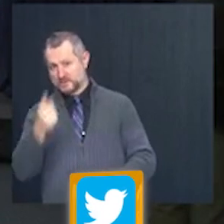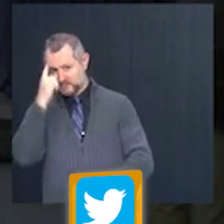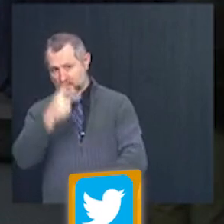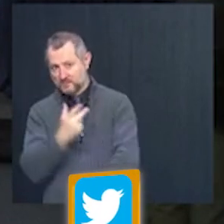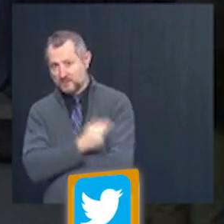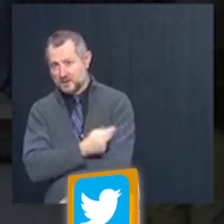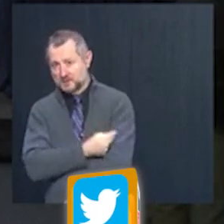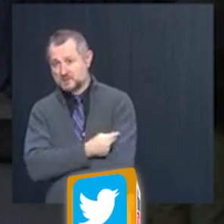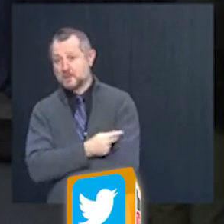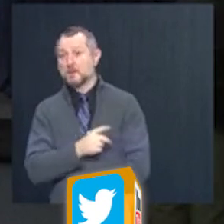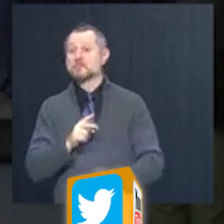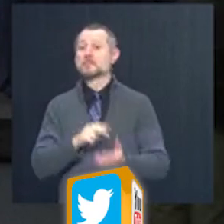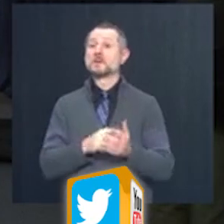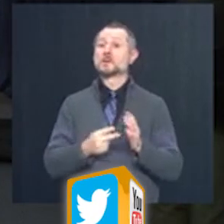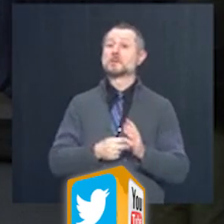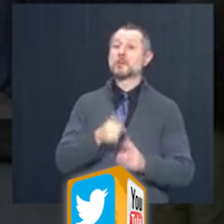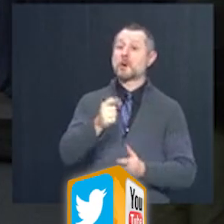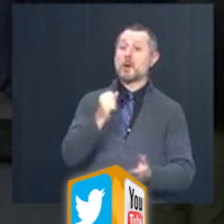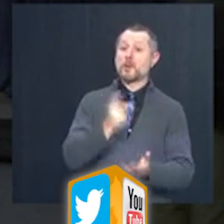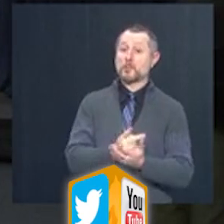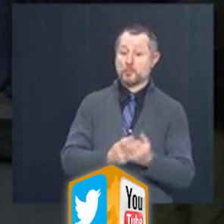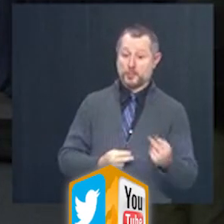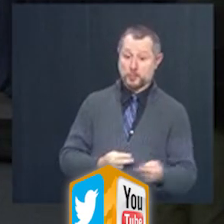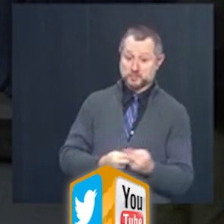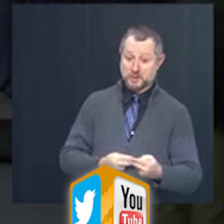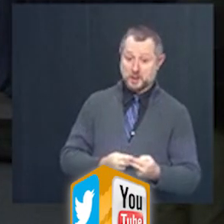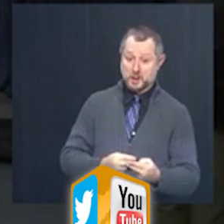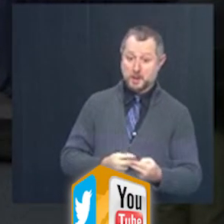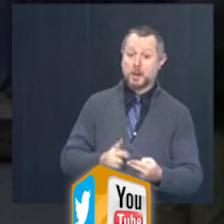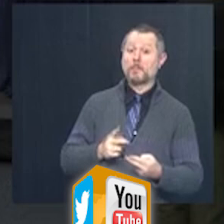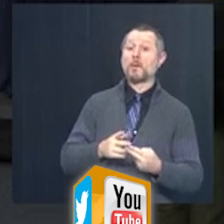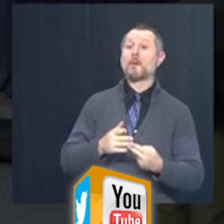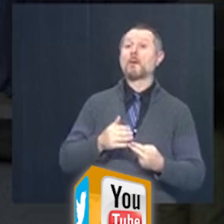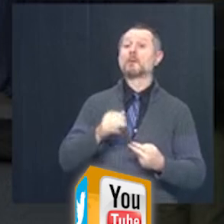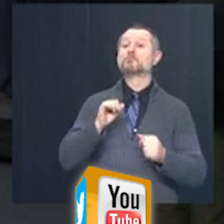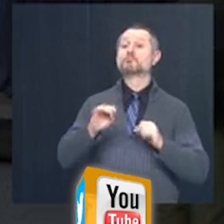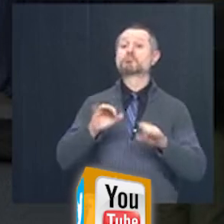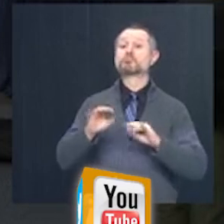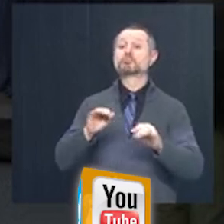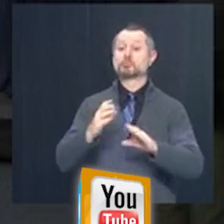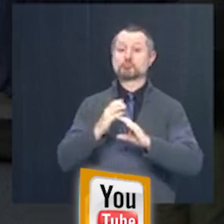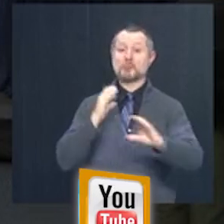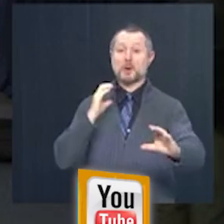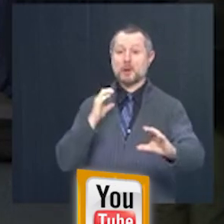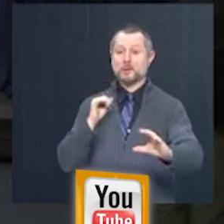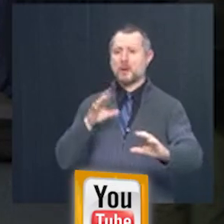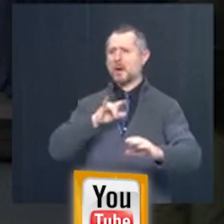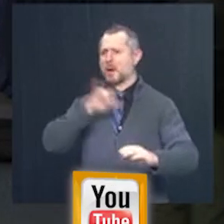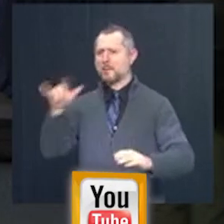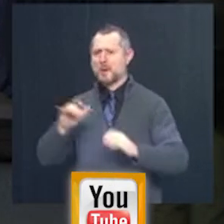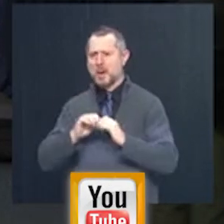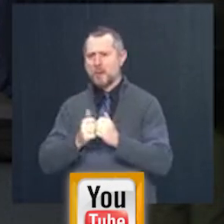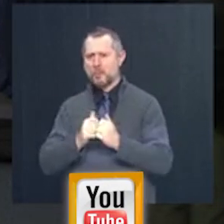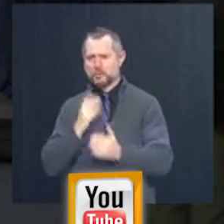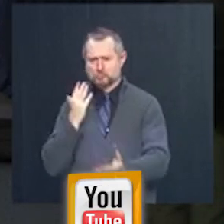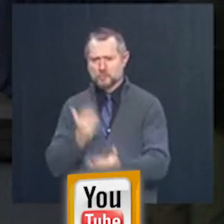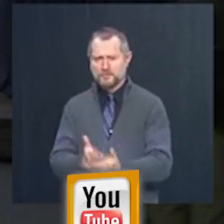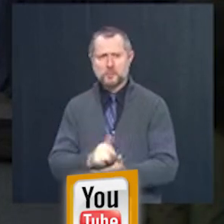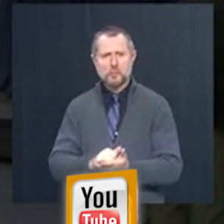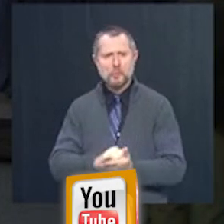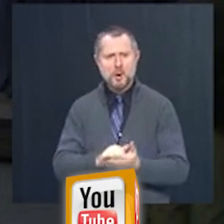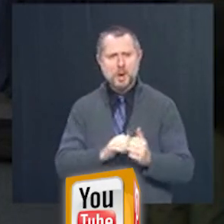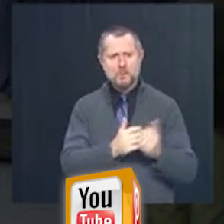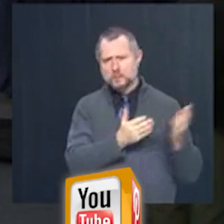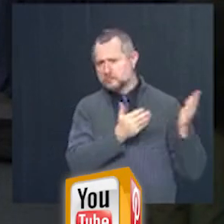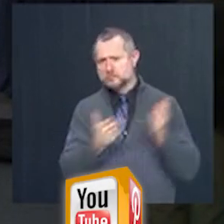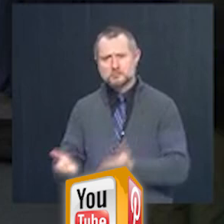then be that once it's approved on Thursday, it gets loaded onto trucks, airplanes? How does it physically get to New York? And where do